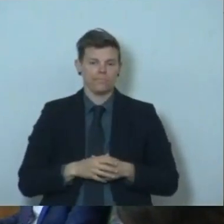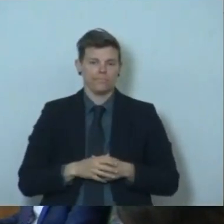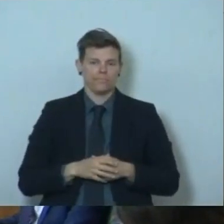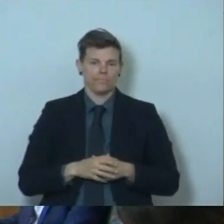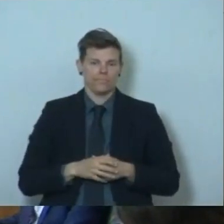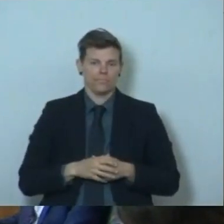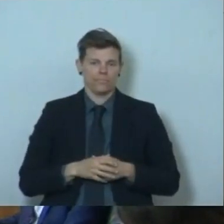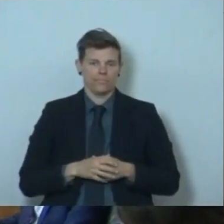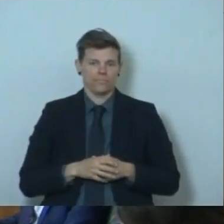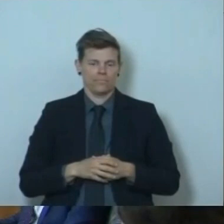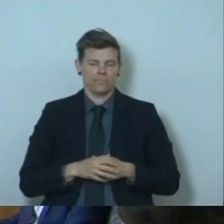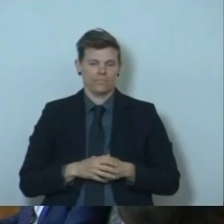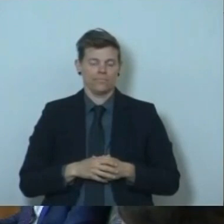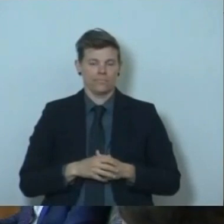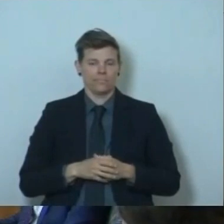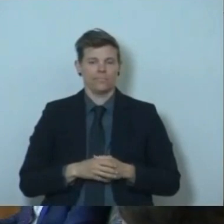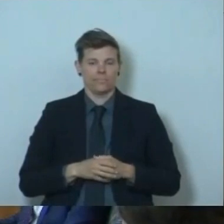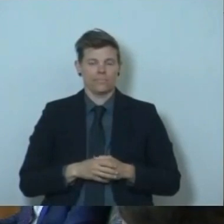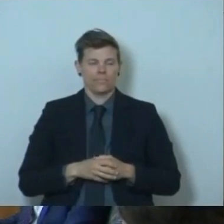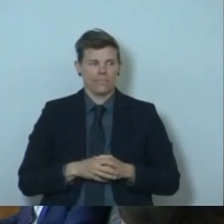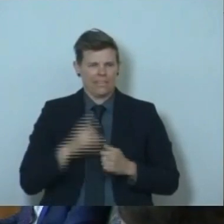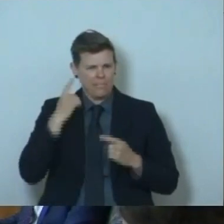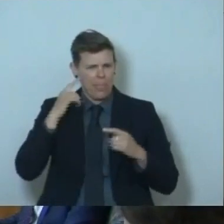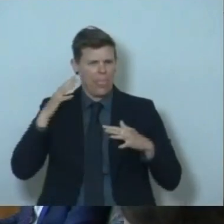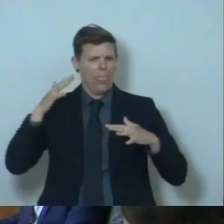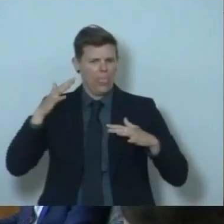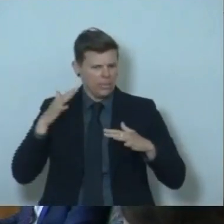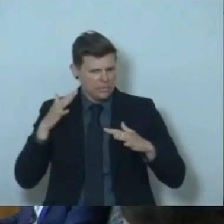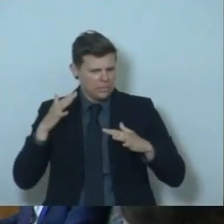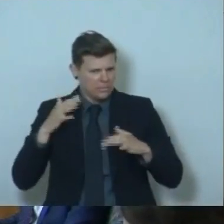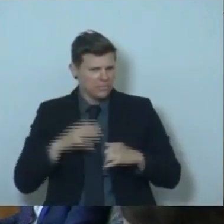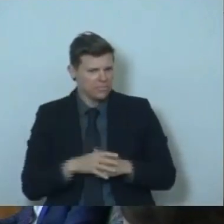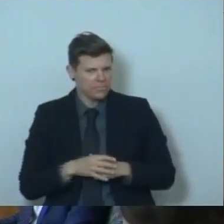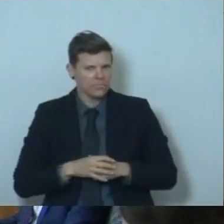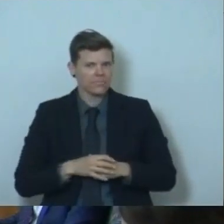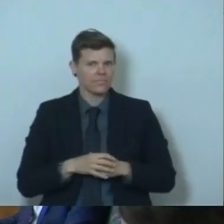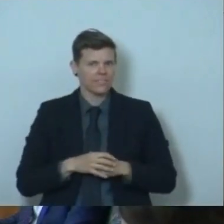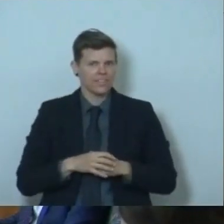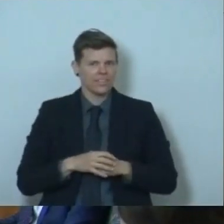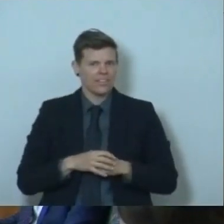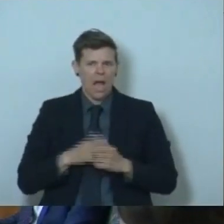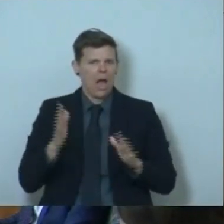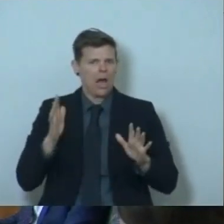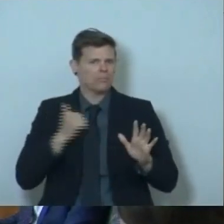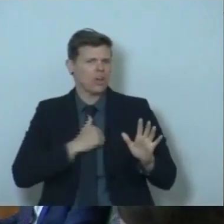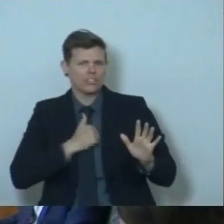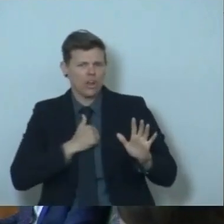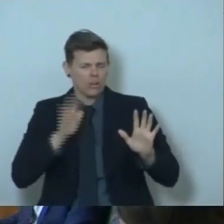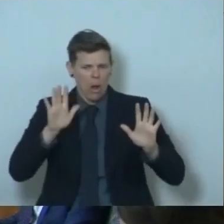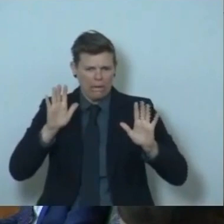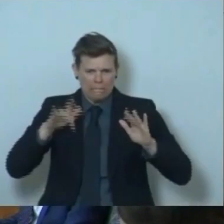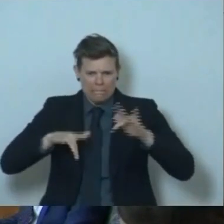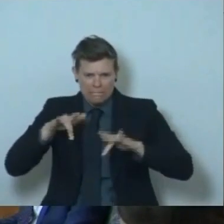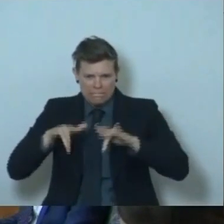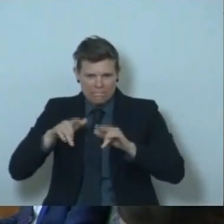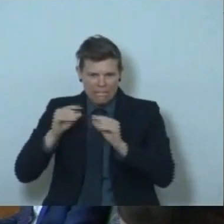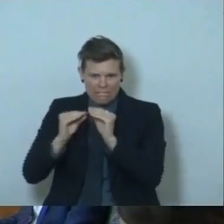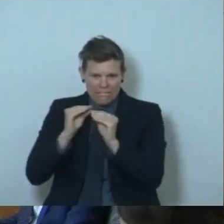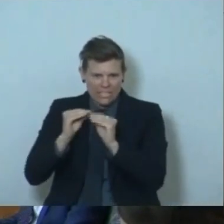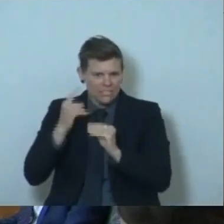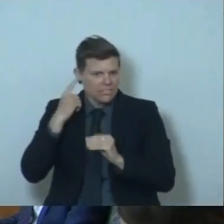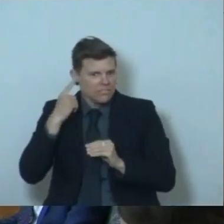right, folks. First, I'm going to go to Dan Boyd with the Albuquerque Journal. Dan, you're unmuted. Go ahead now.